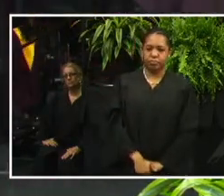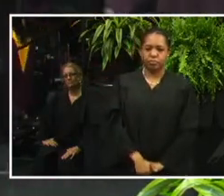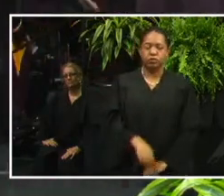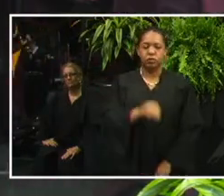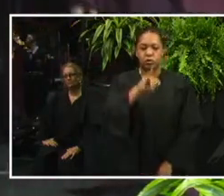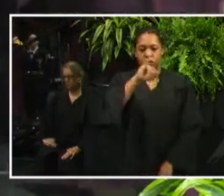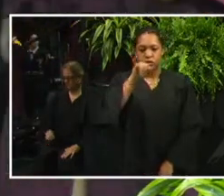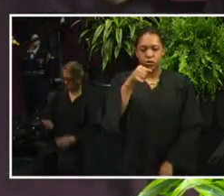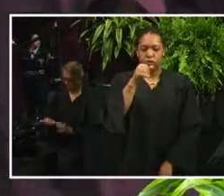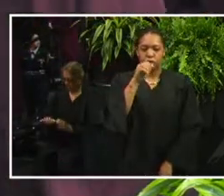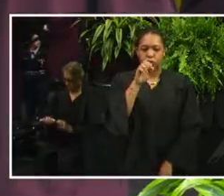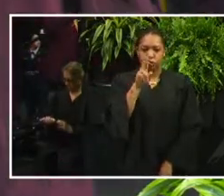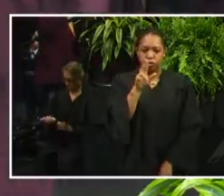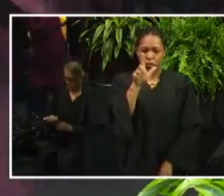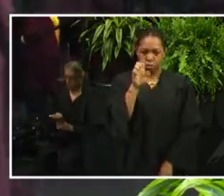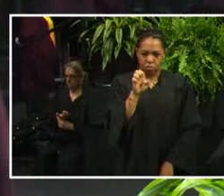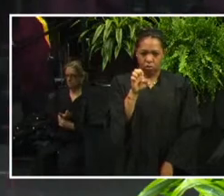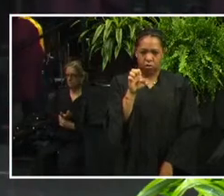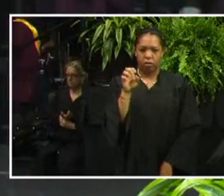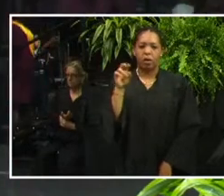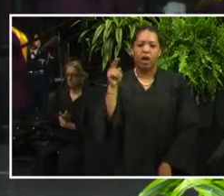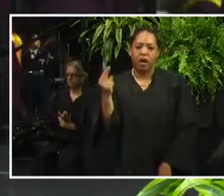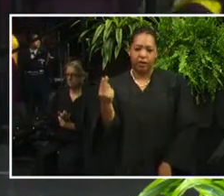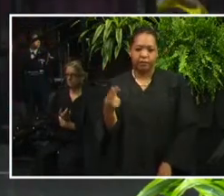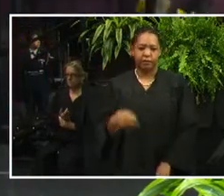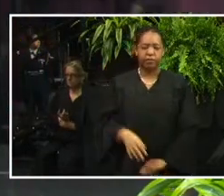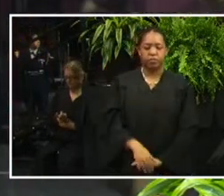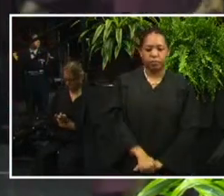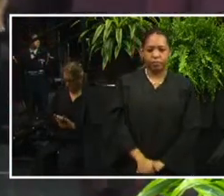Jewel Lacera Huff.